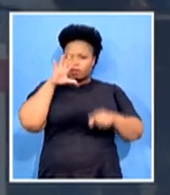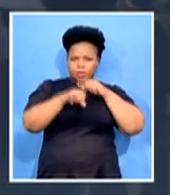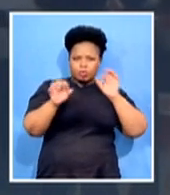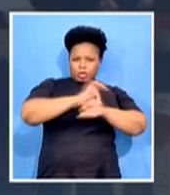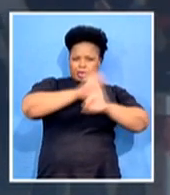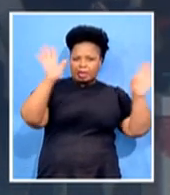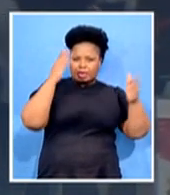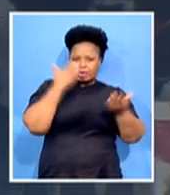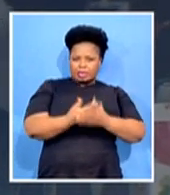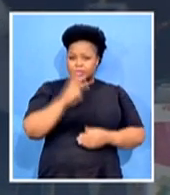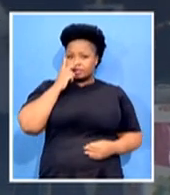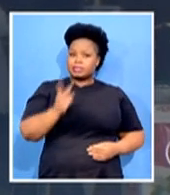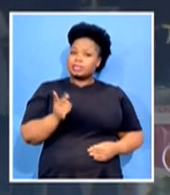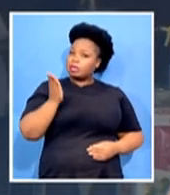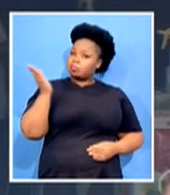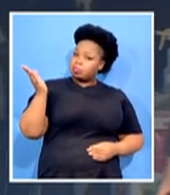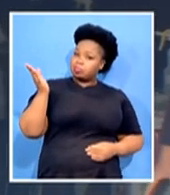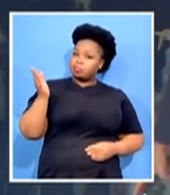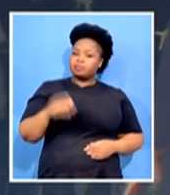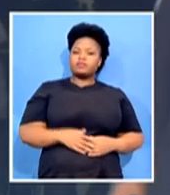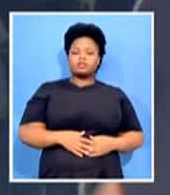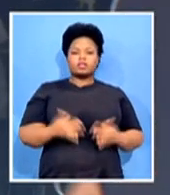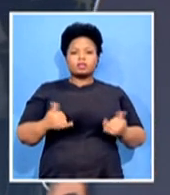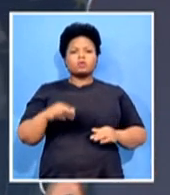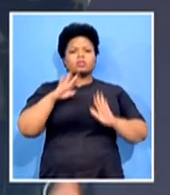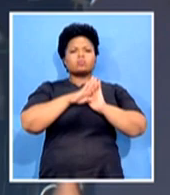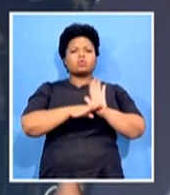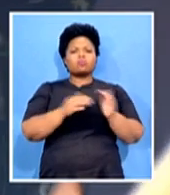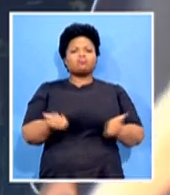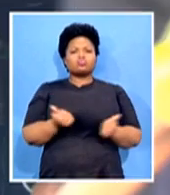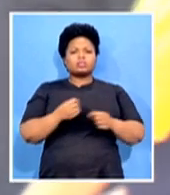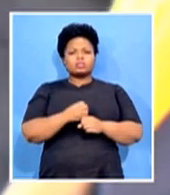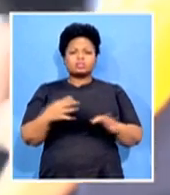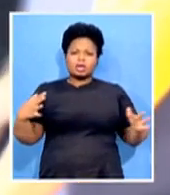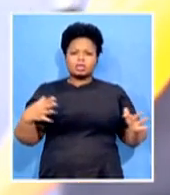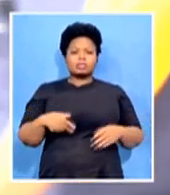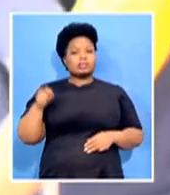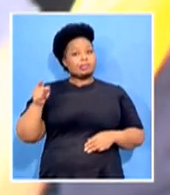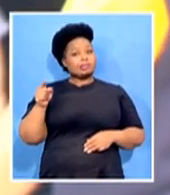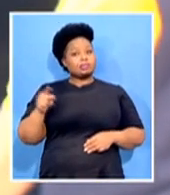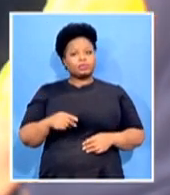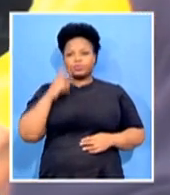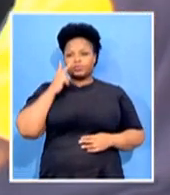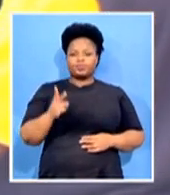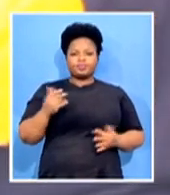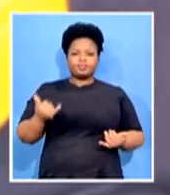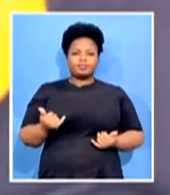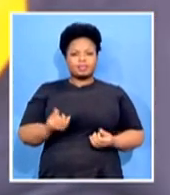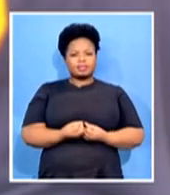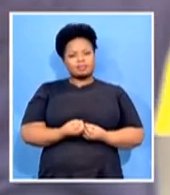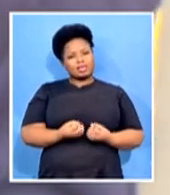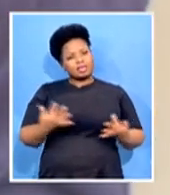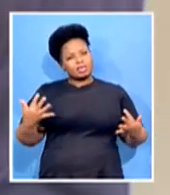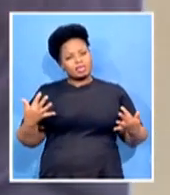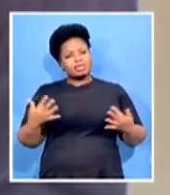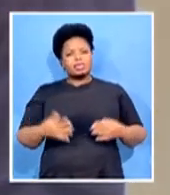at the moment. The program has already started at this stage. You'd see that quite a number of the staff who will be